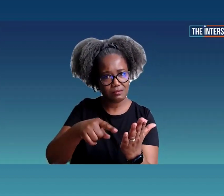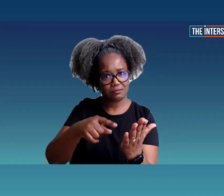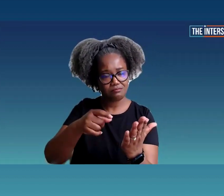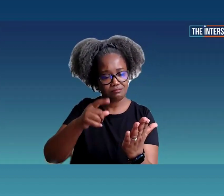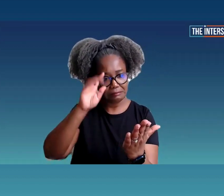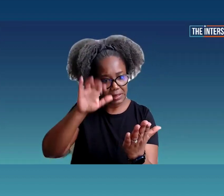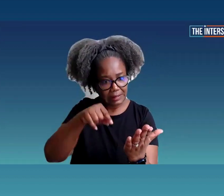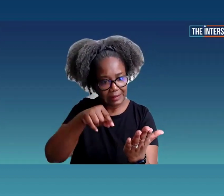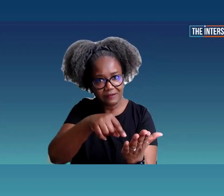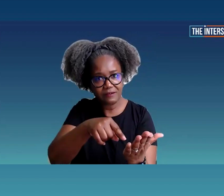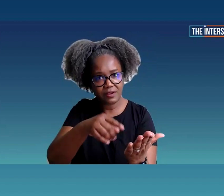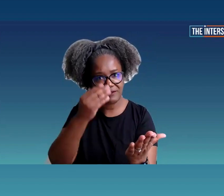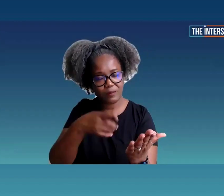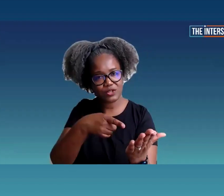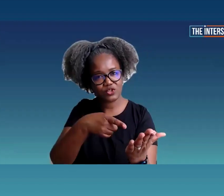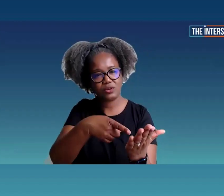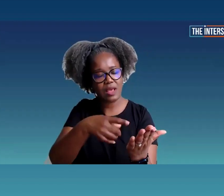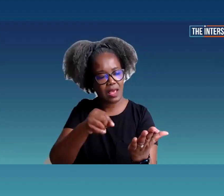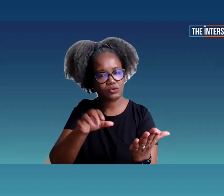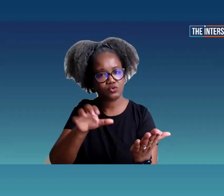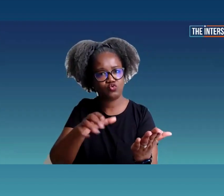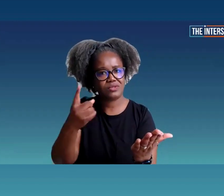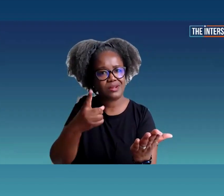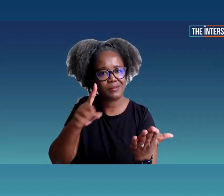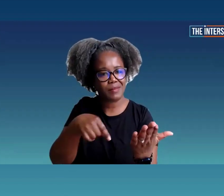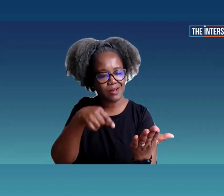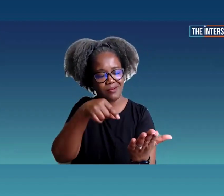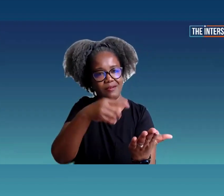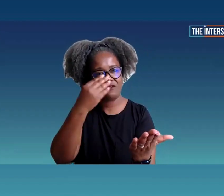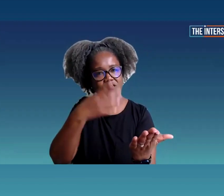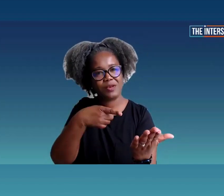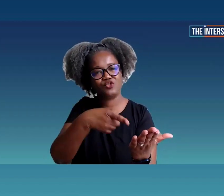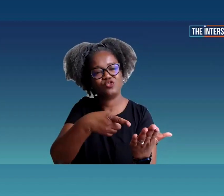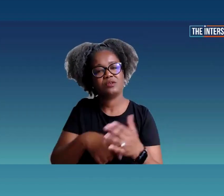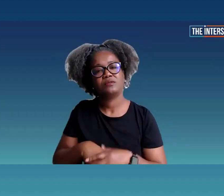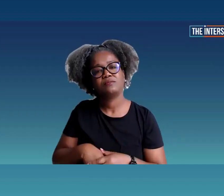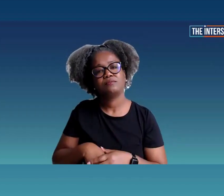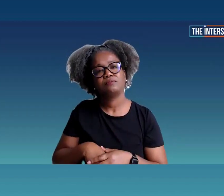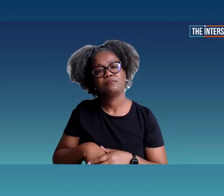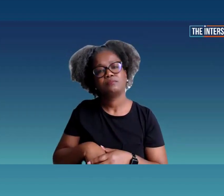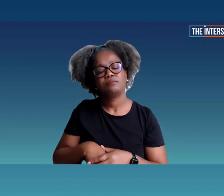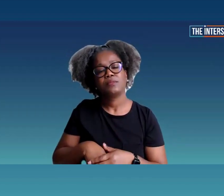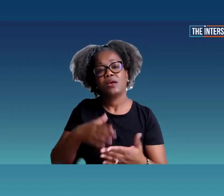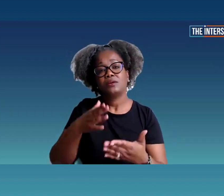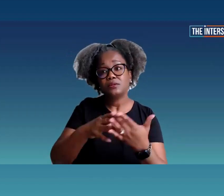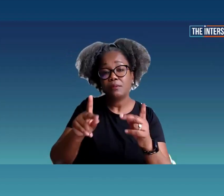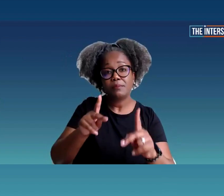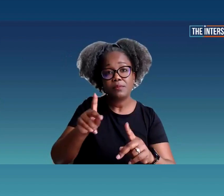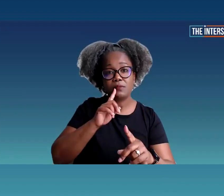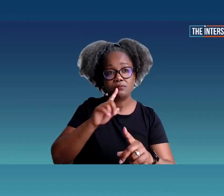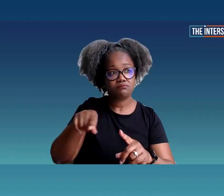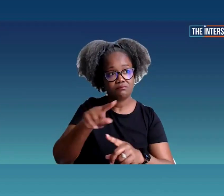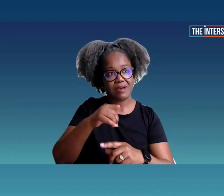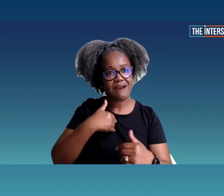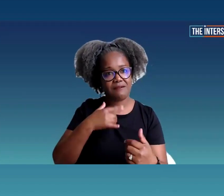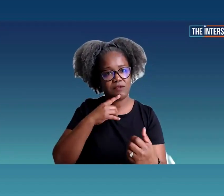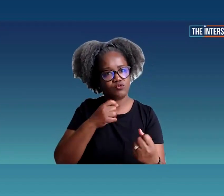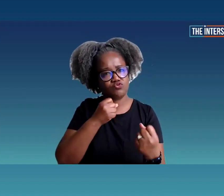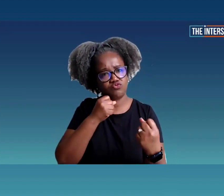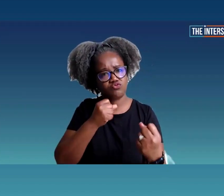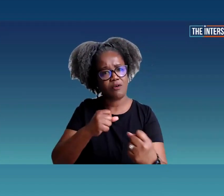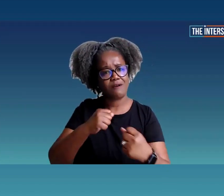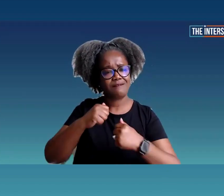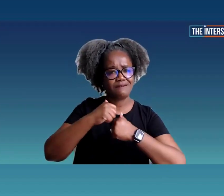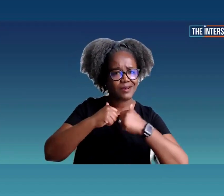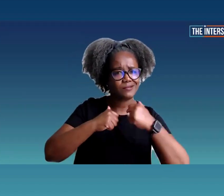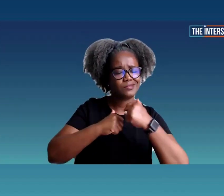it. And then there are others who may have a solid foundation and are looking to expand and advance what's already